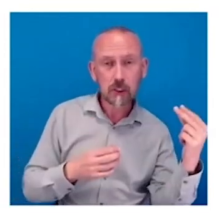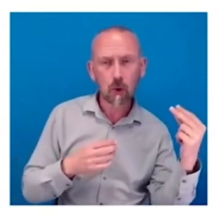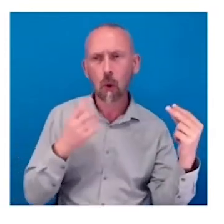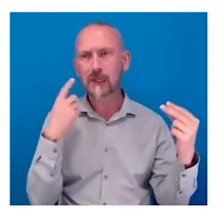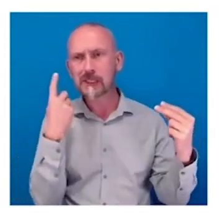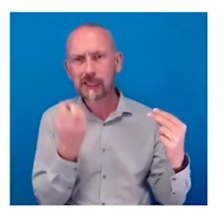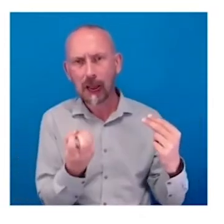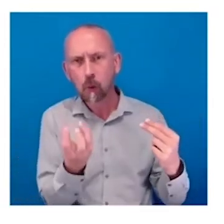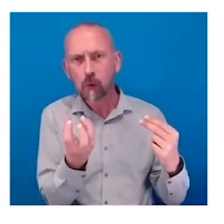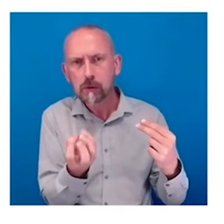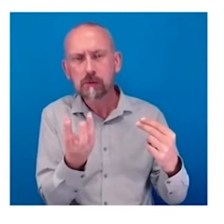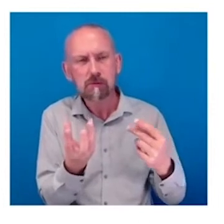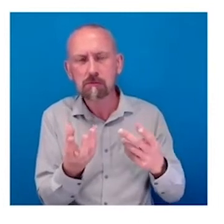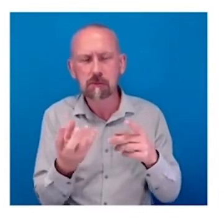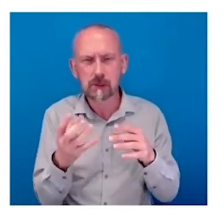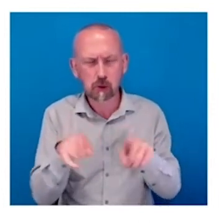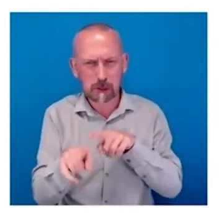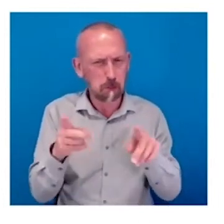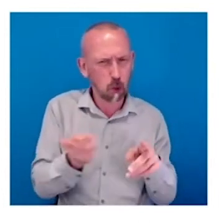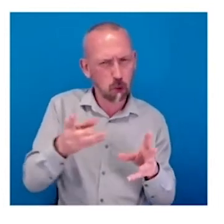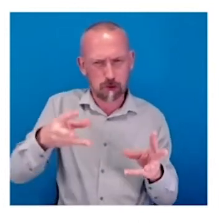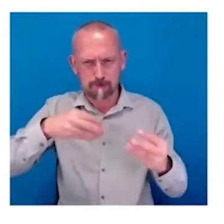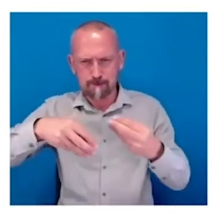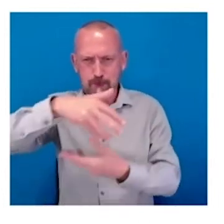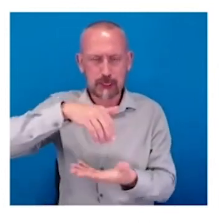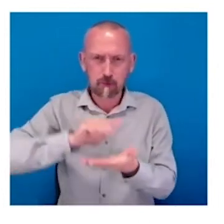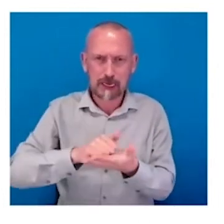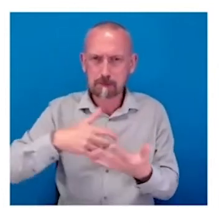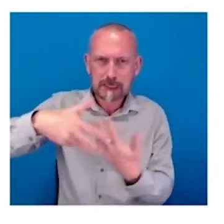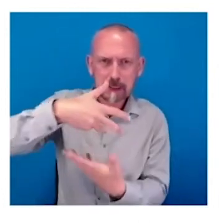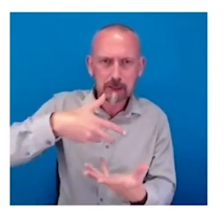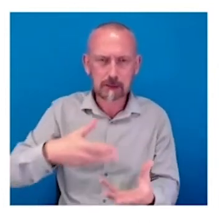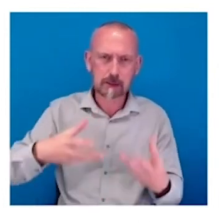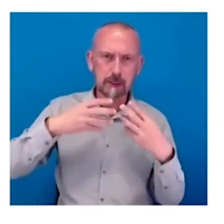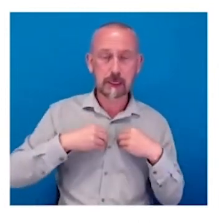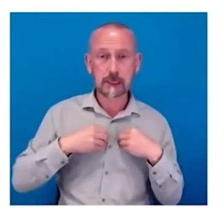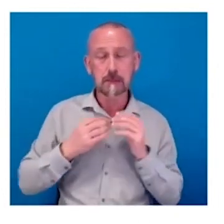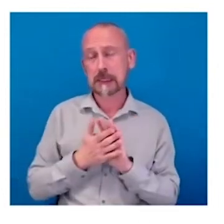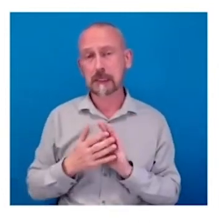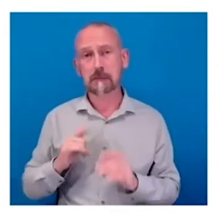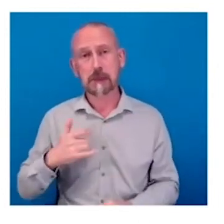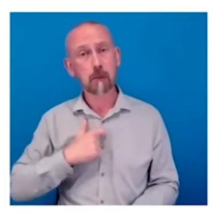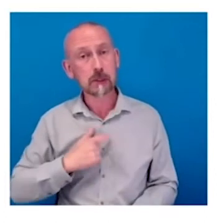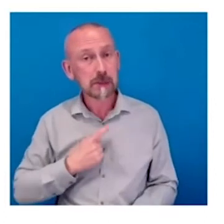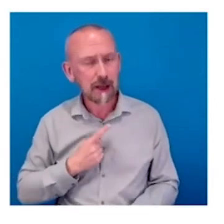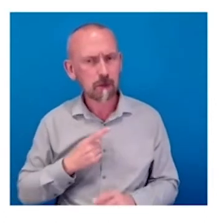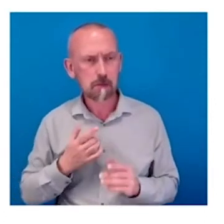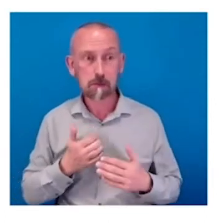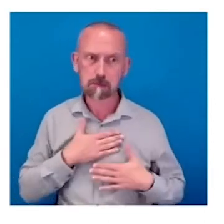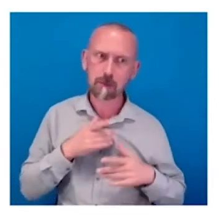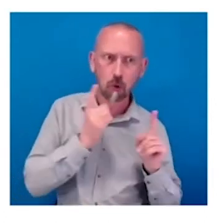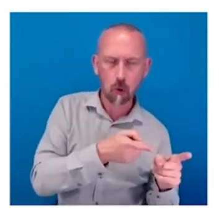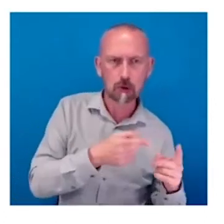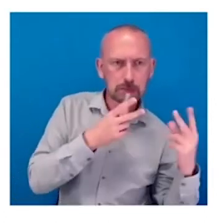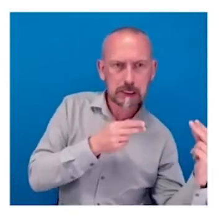person's experience and the variability that we can sort of allow for each person to create for themselves. Currently, we're,